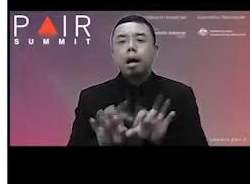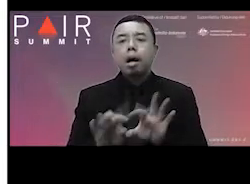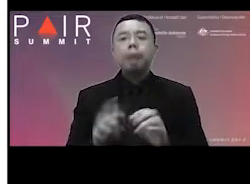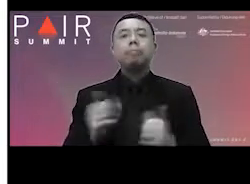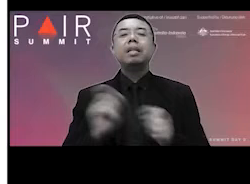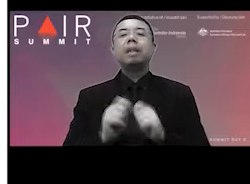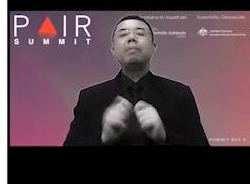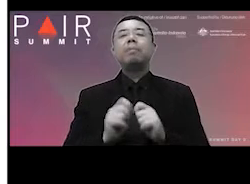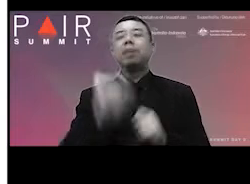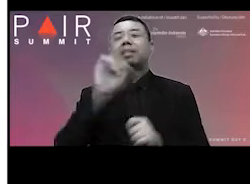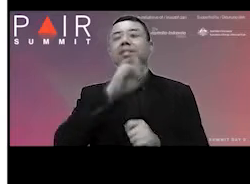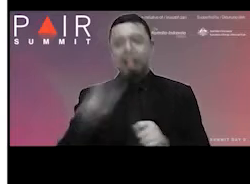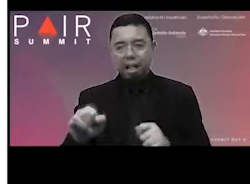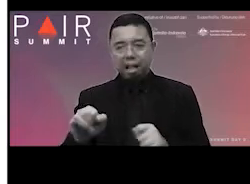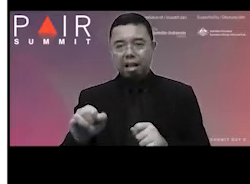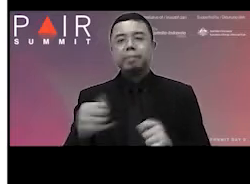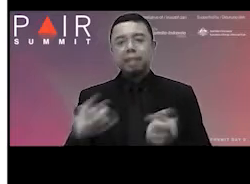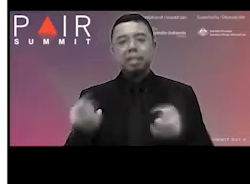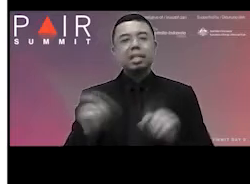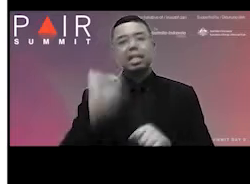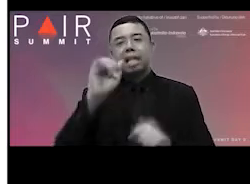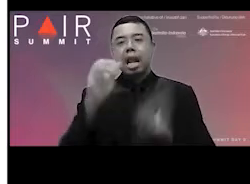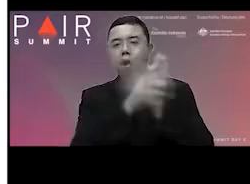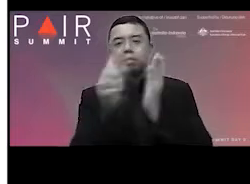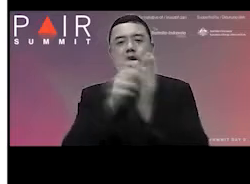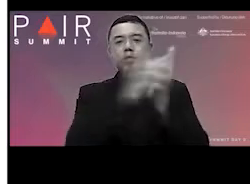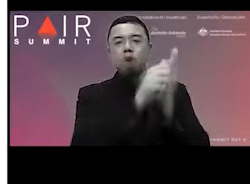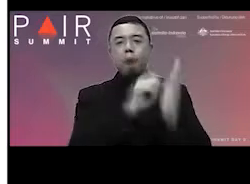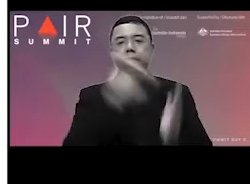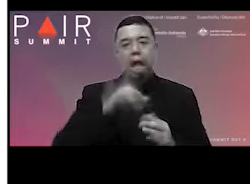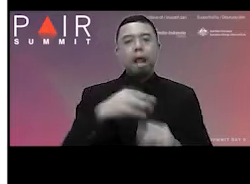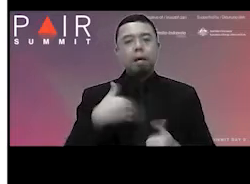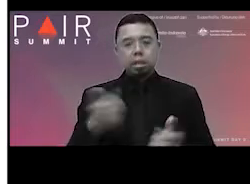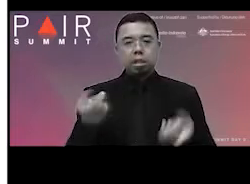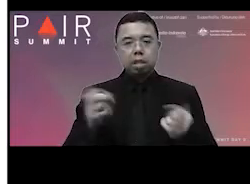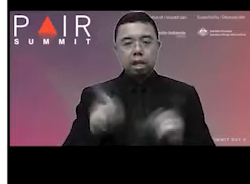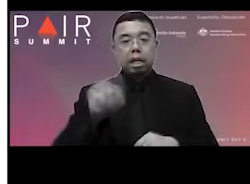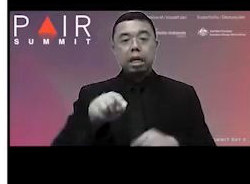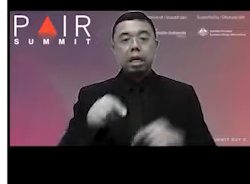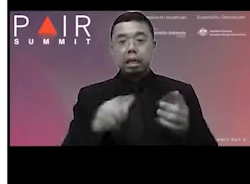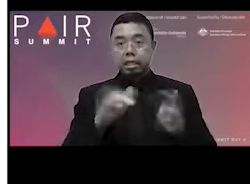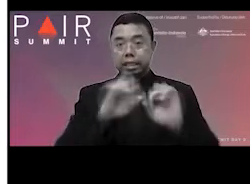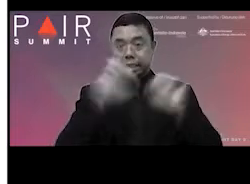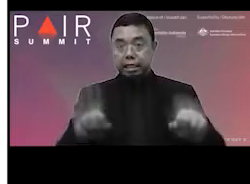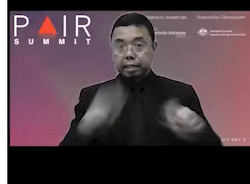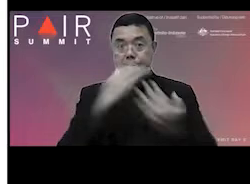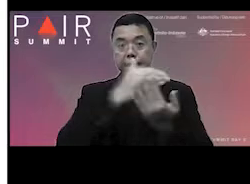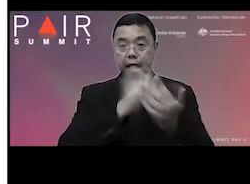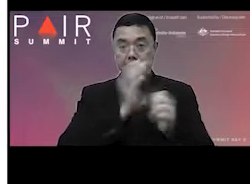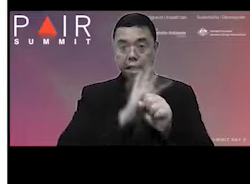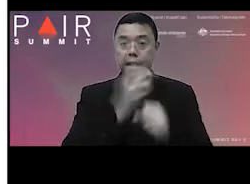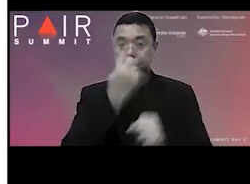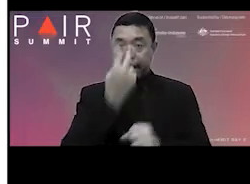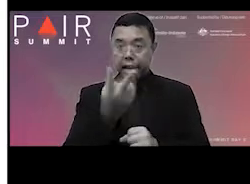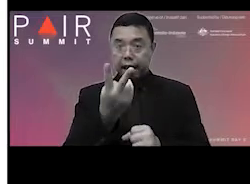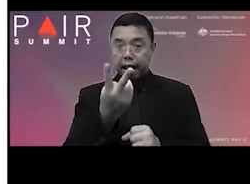So here we are. This is the COVID data flow that we captured. Ideally speaking, it should flow like this,